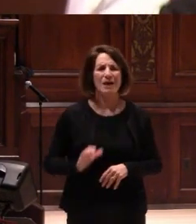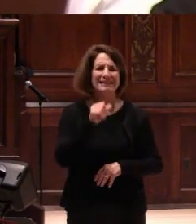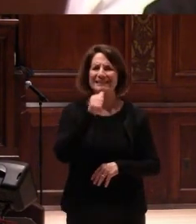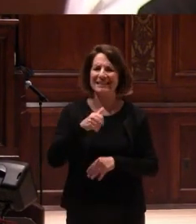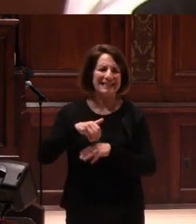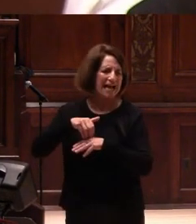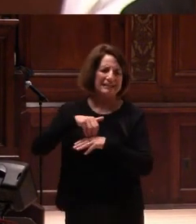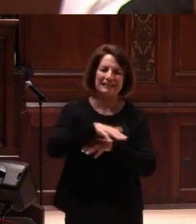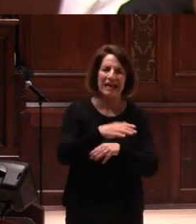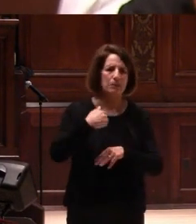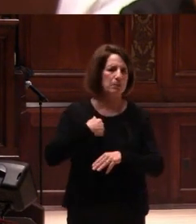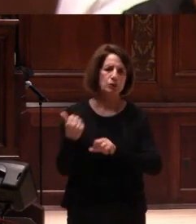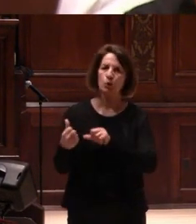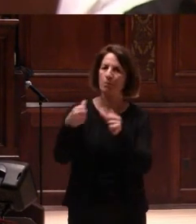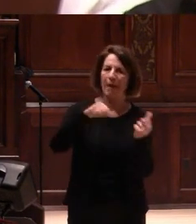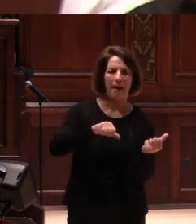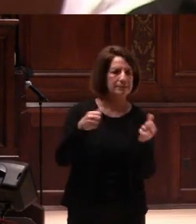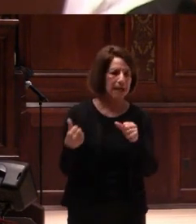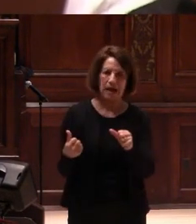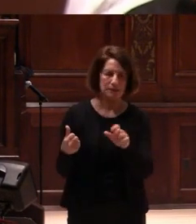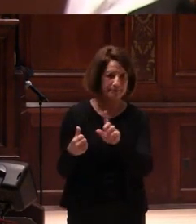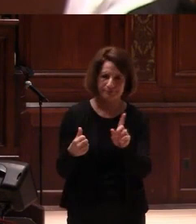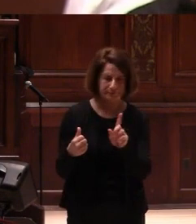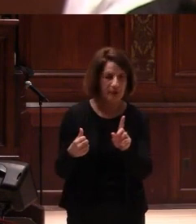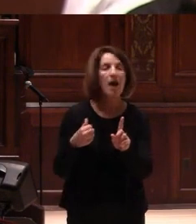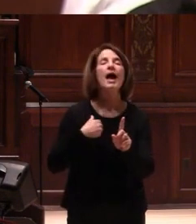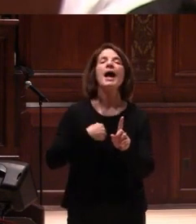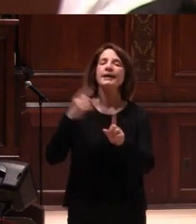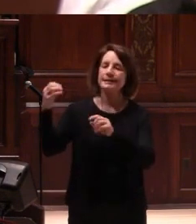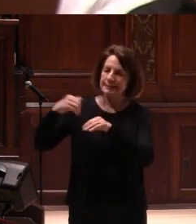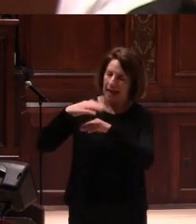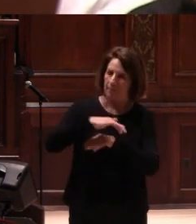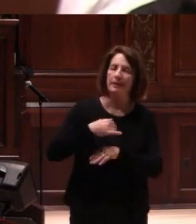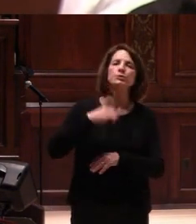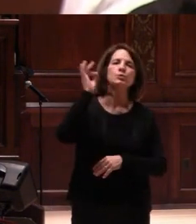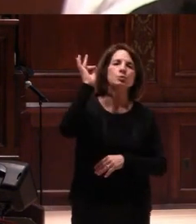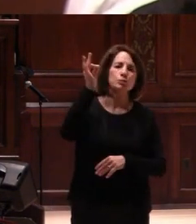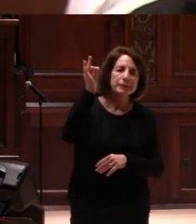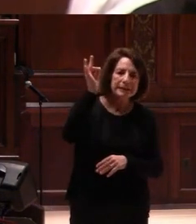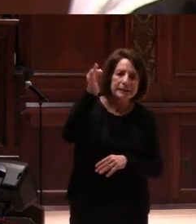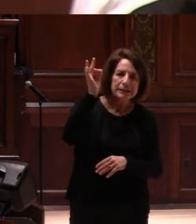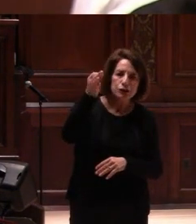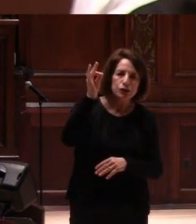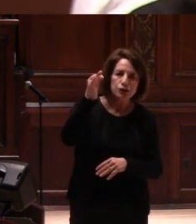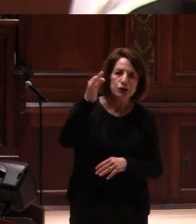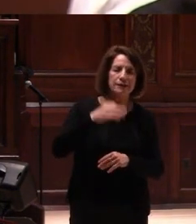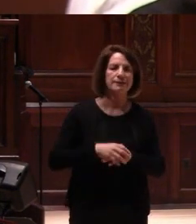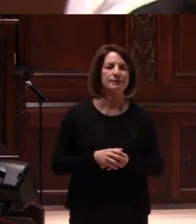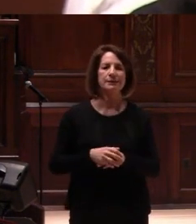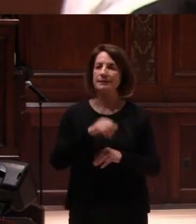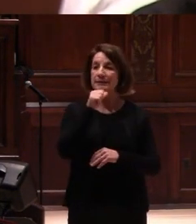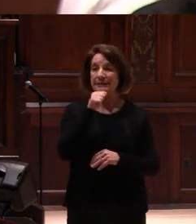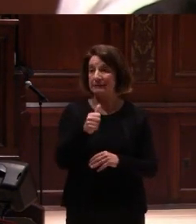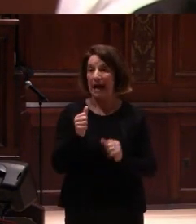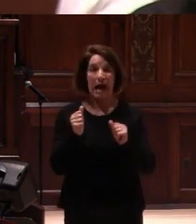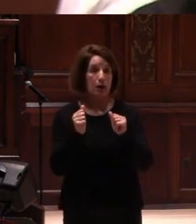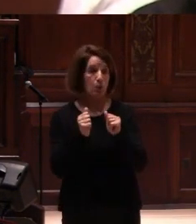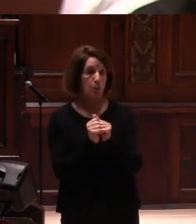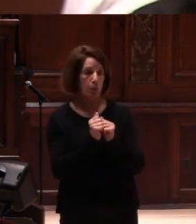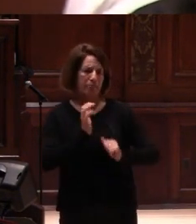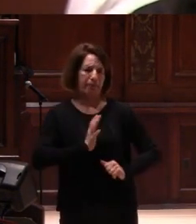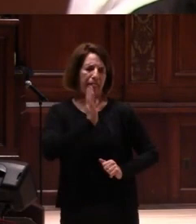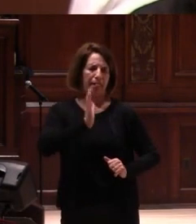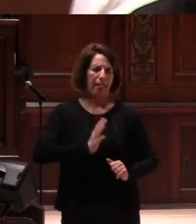me to baptize, but to preach the gospel, and not with the wisdom of